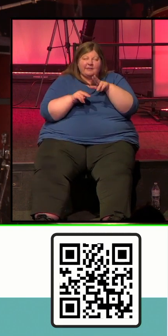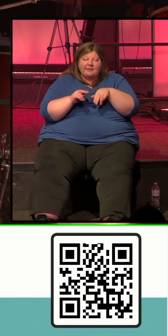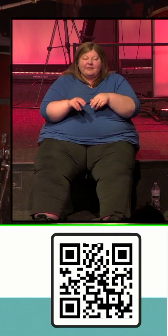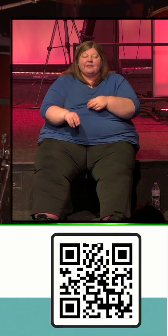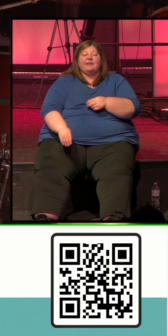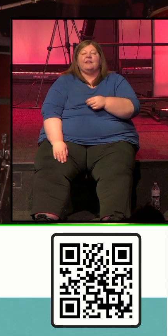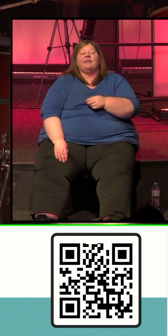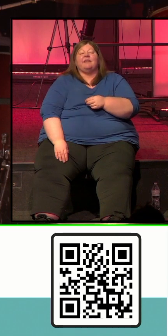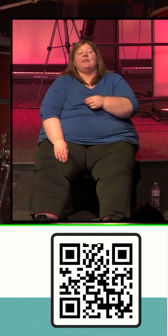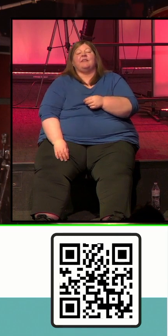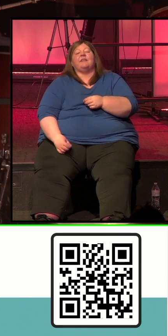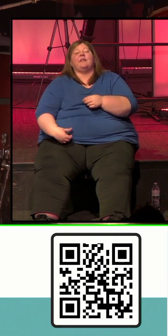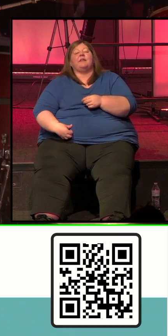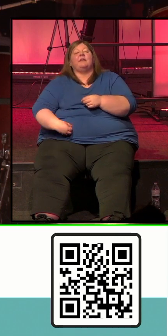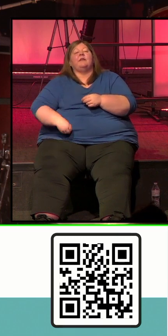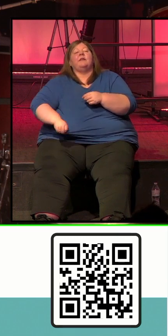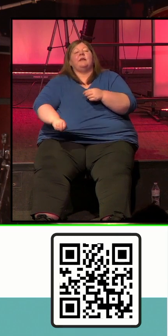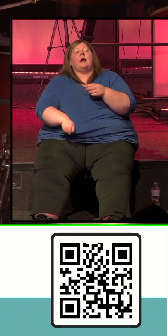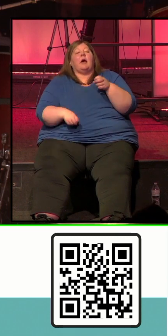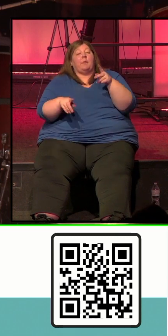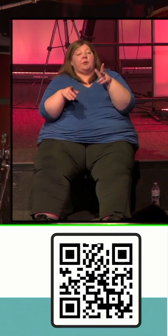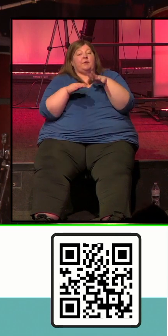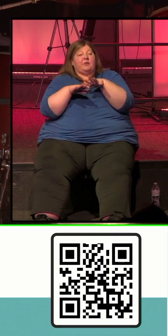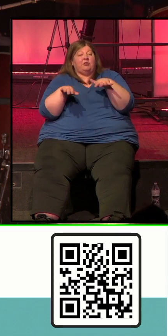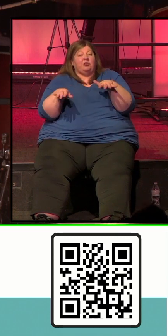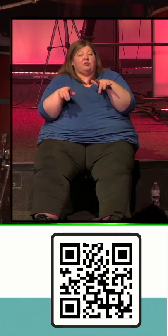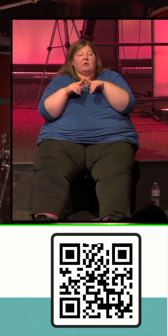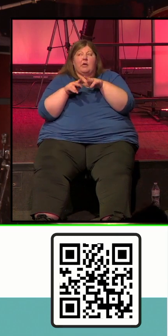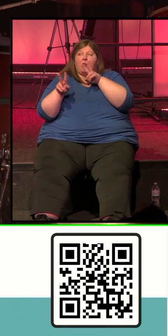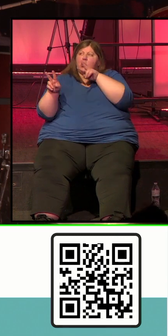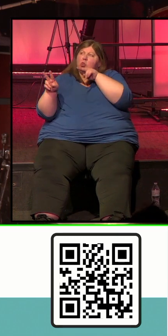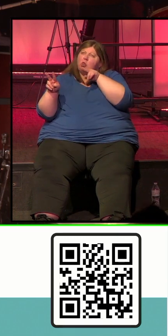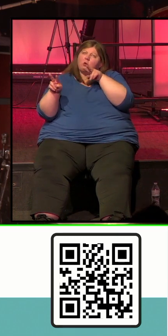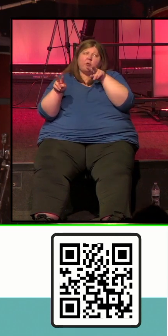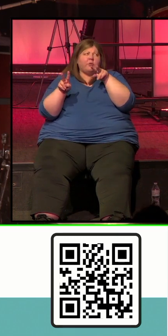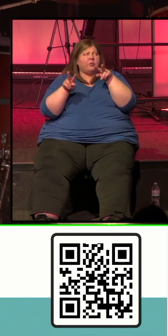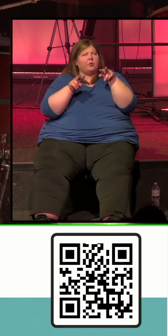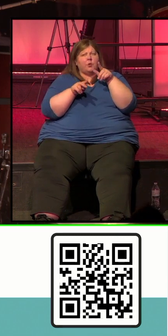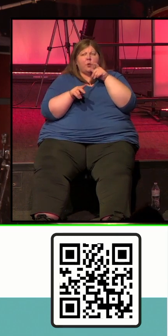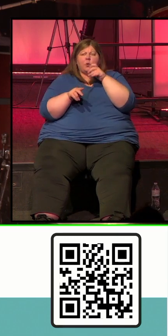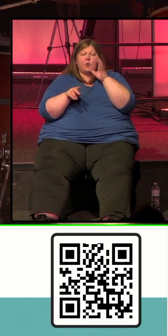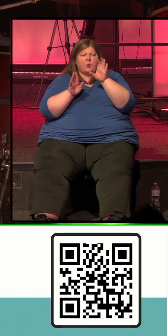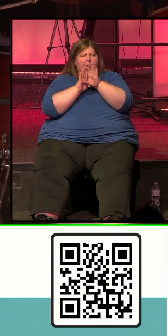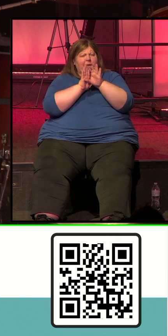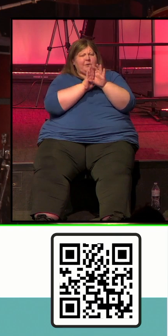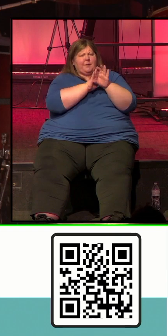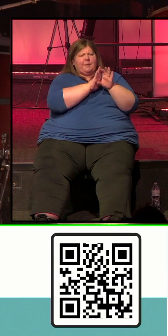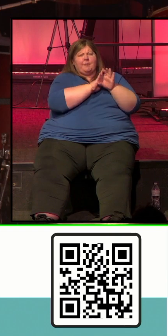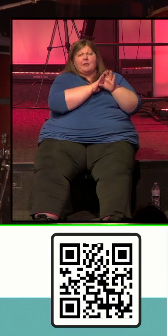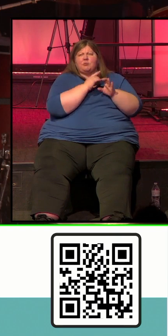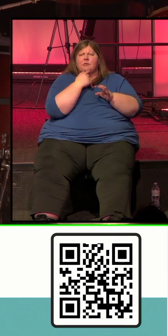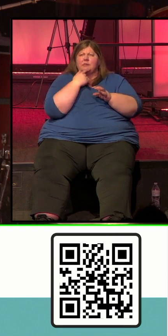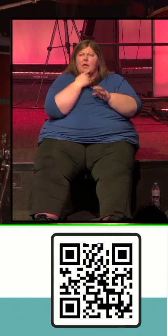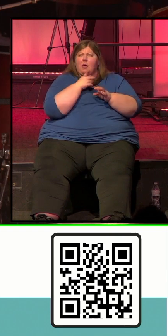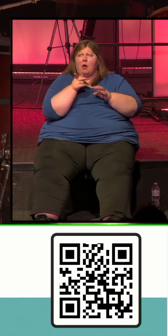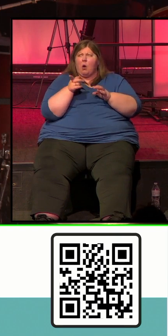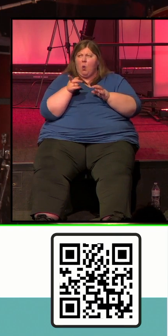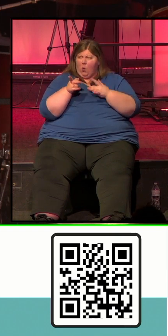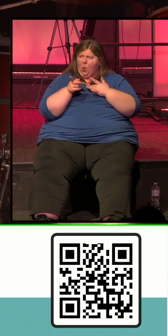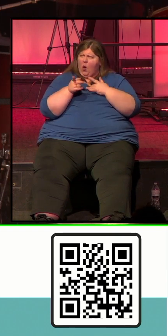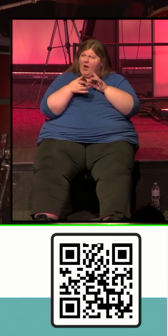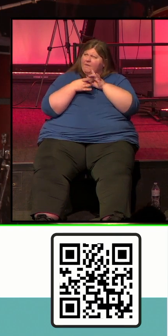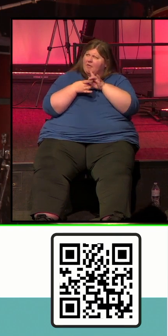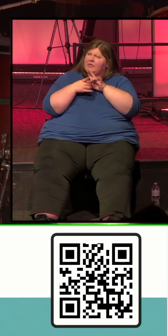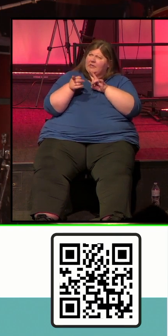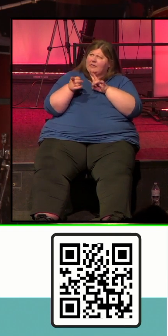it's an opportunity for the children to be able to look through all of your pictures and say, okay, you,